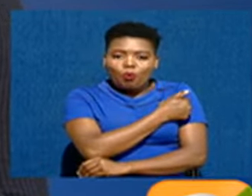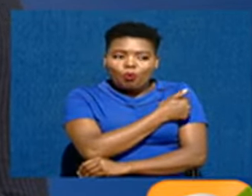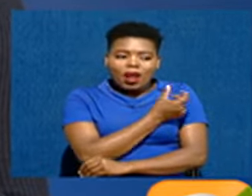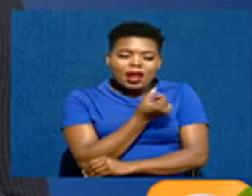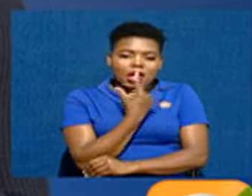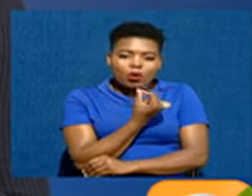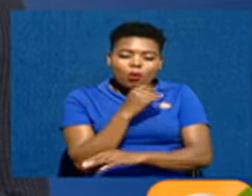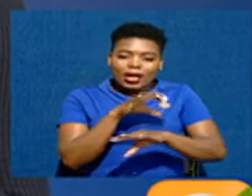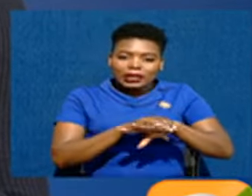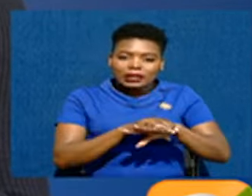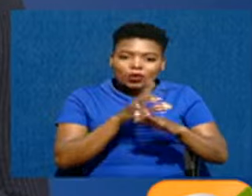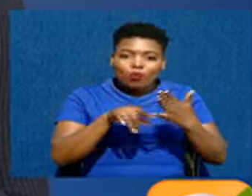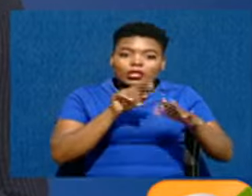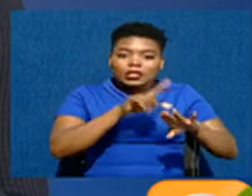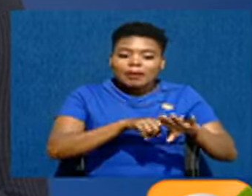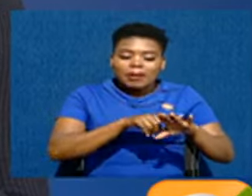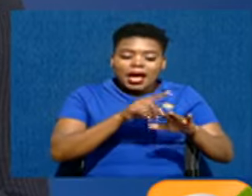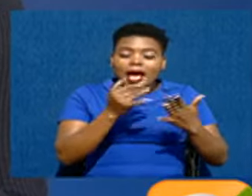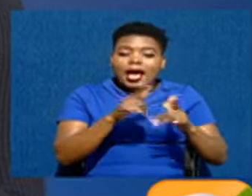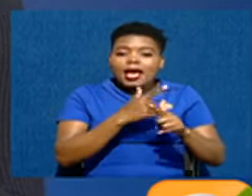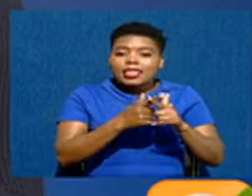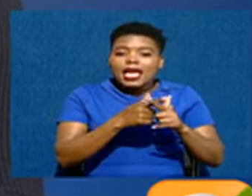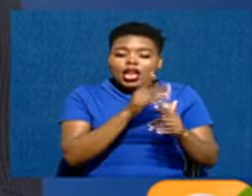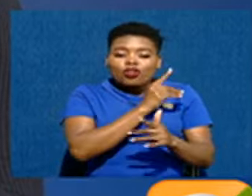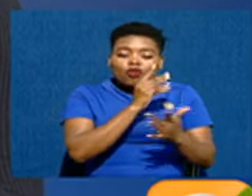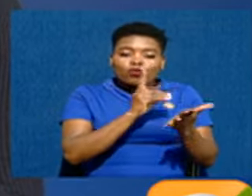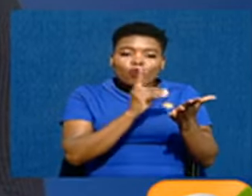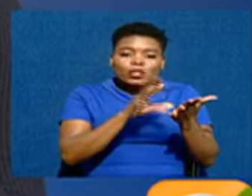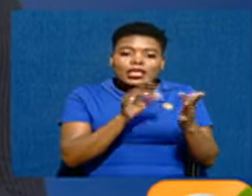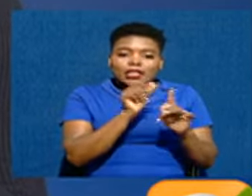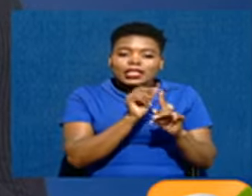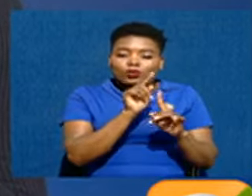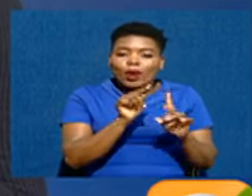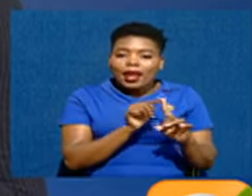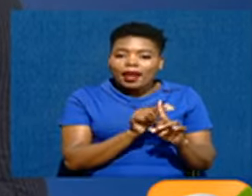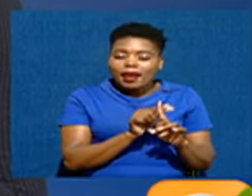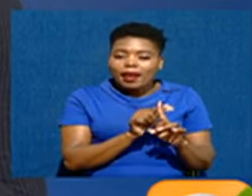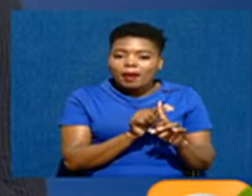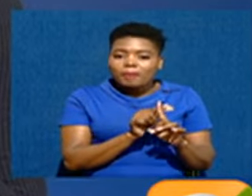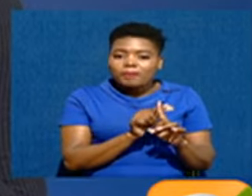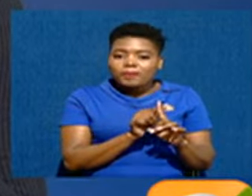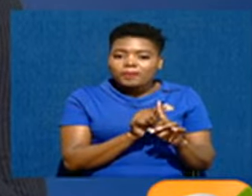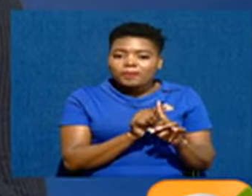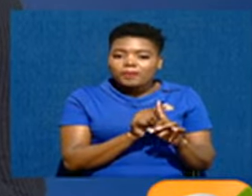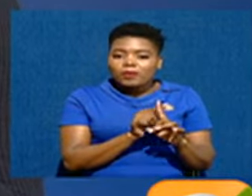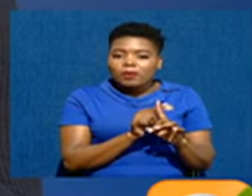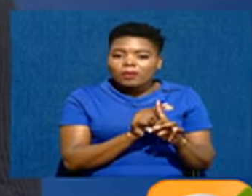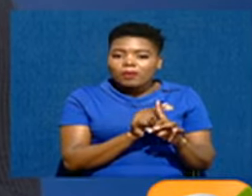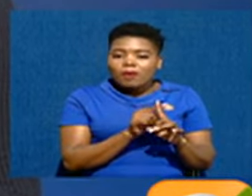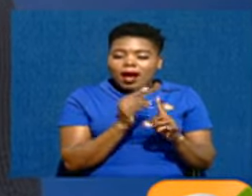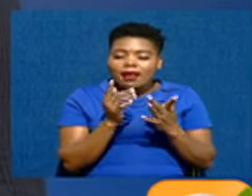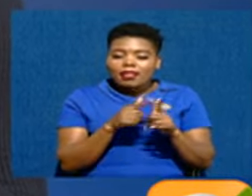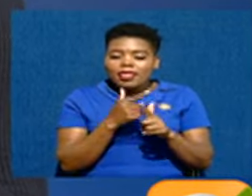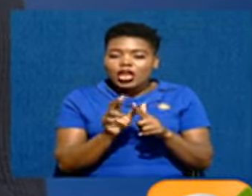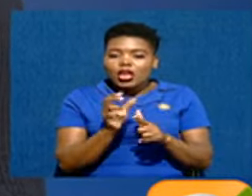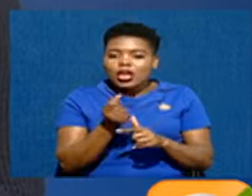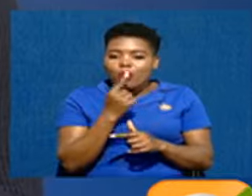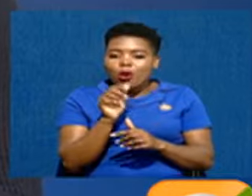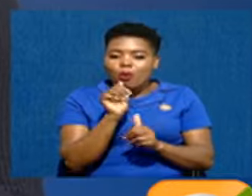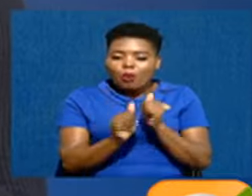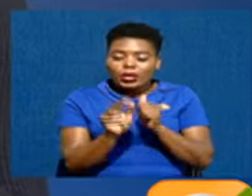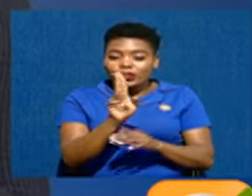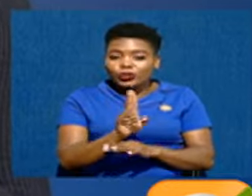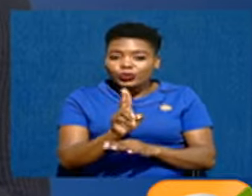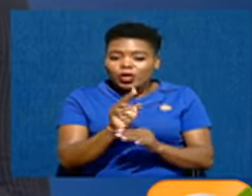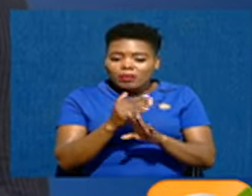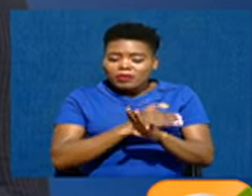intervention, and when was the diagnosis made, and did he bring you medicine because perhaps it had been prescribed? Had you been seen